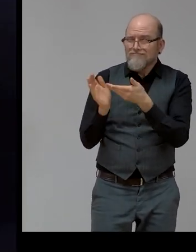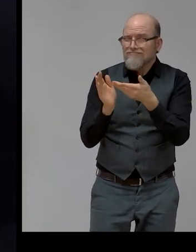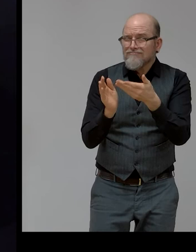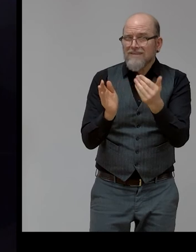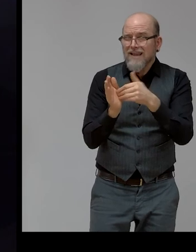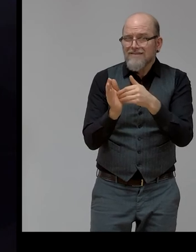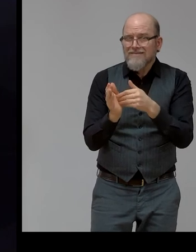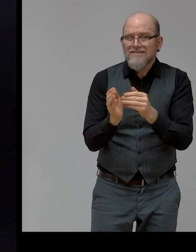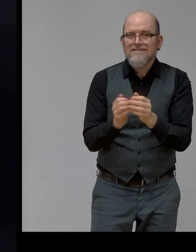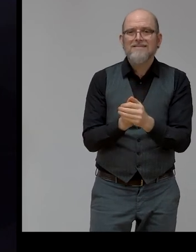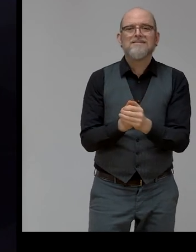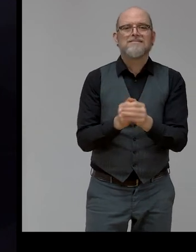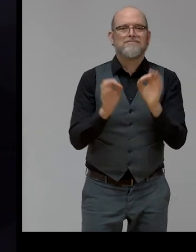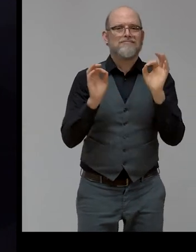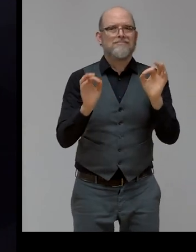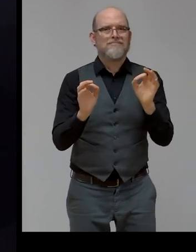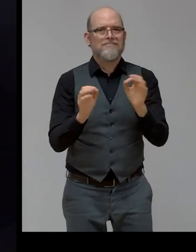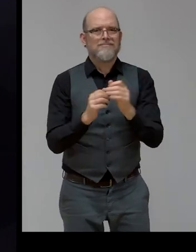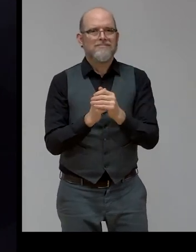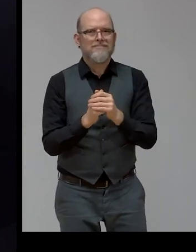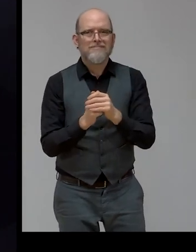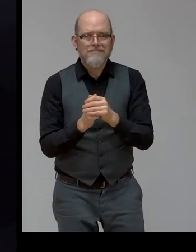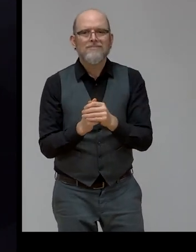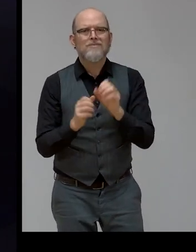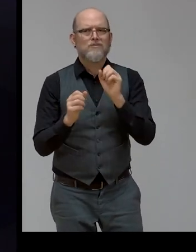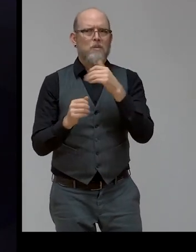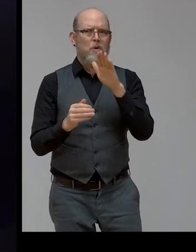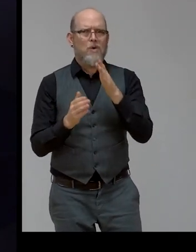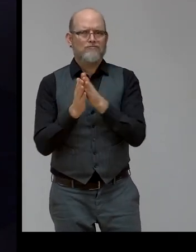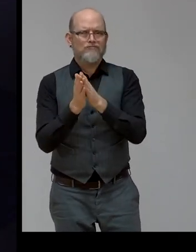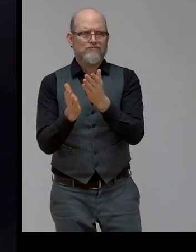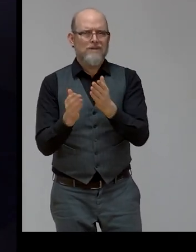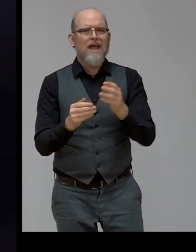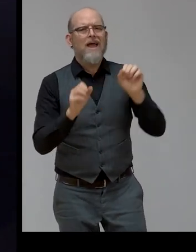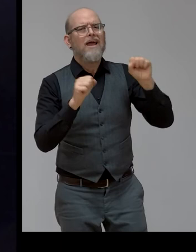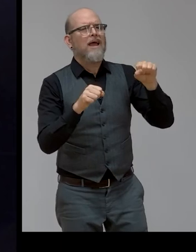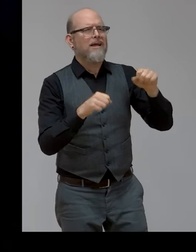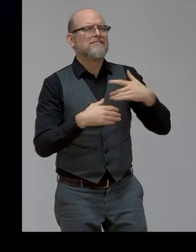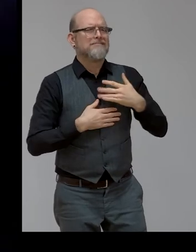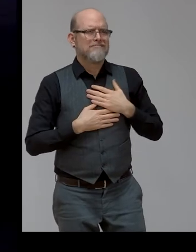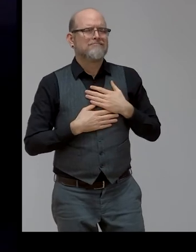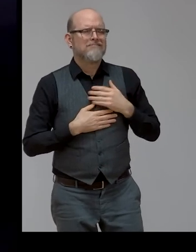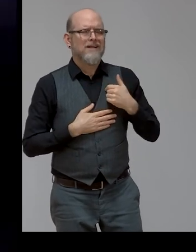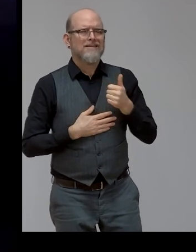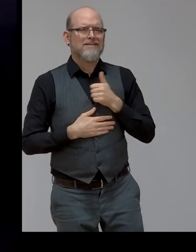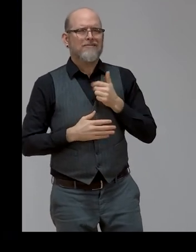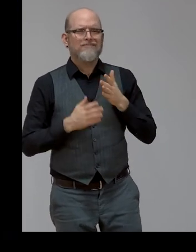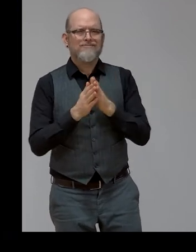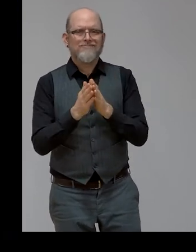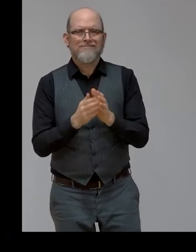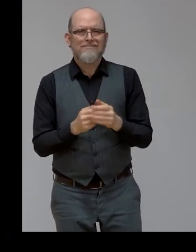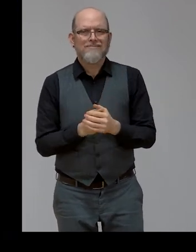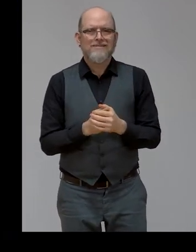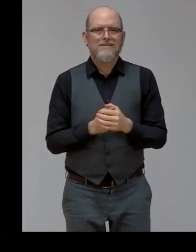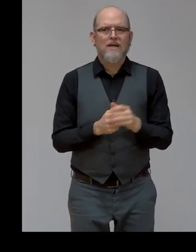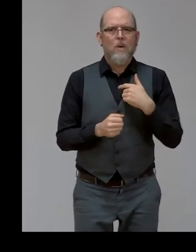And you should unmute yourself. Absolutely. I always preach the most important word in our dictionary these